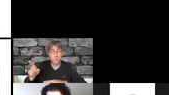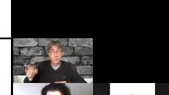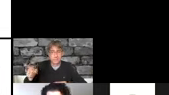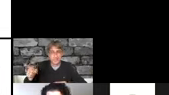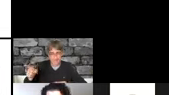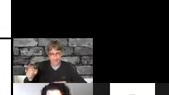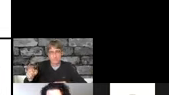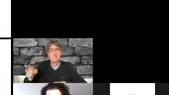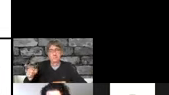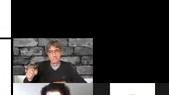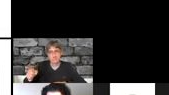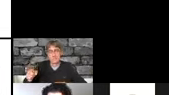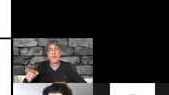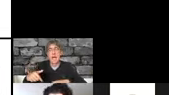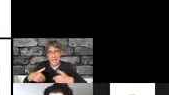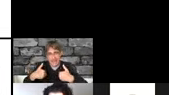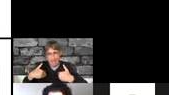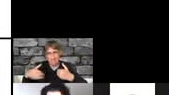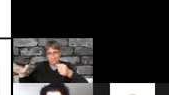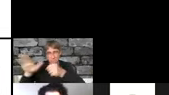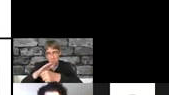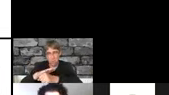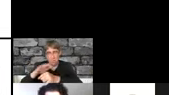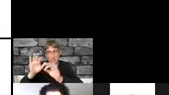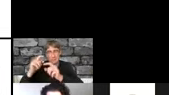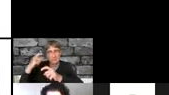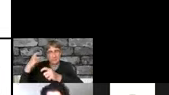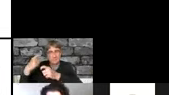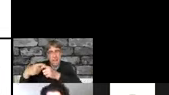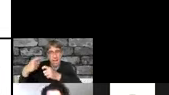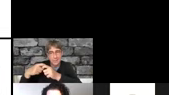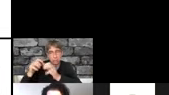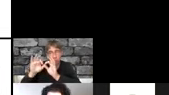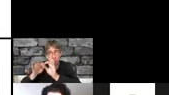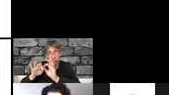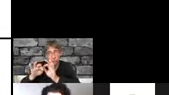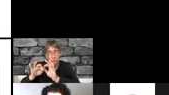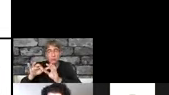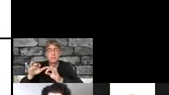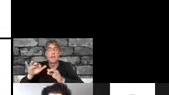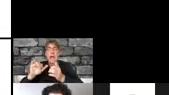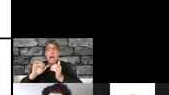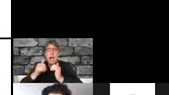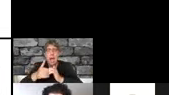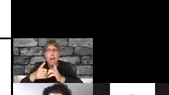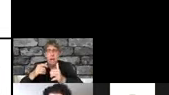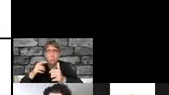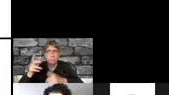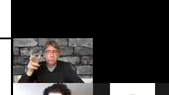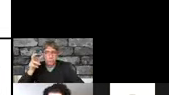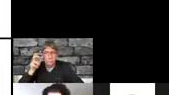Spanish interpretation at tonight's meeting, and I want to explain how you can select your preferred language and